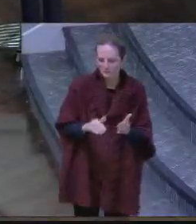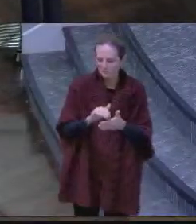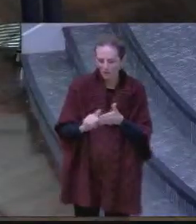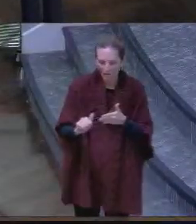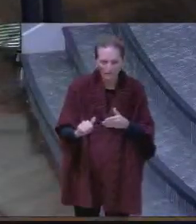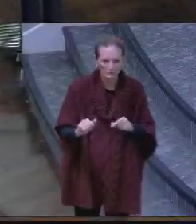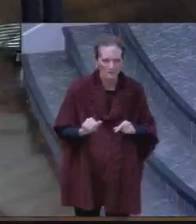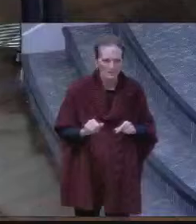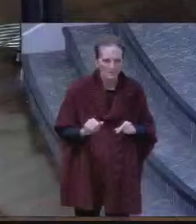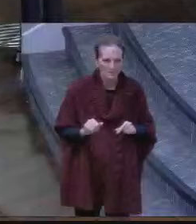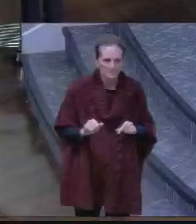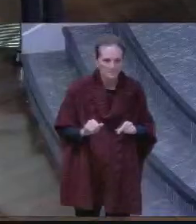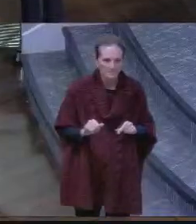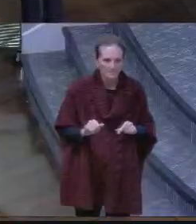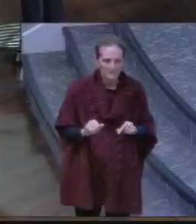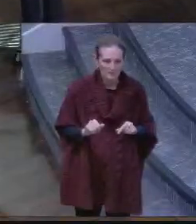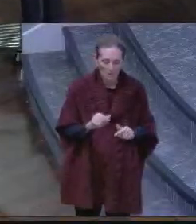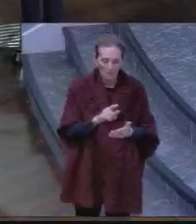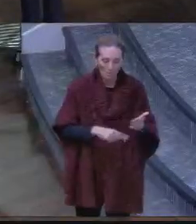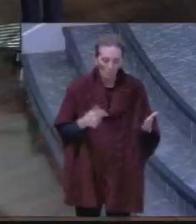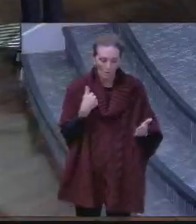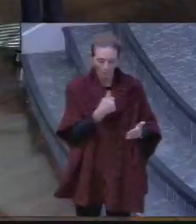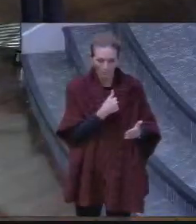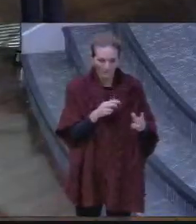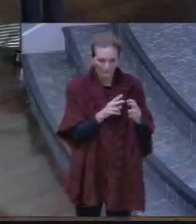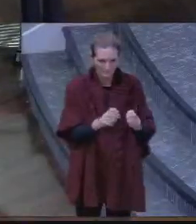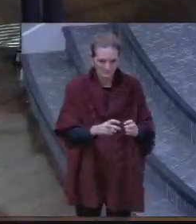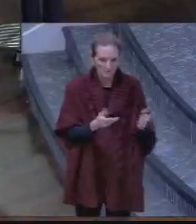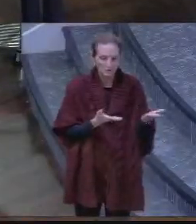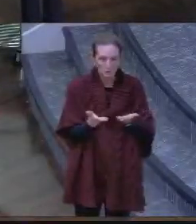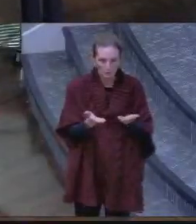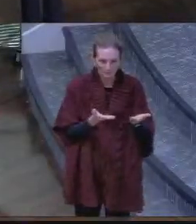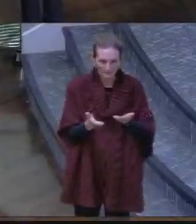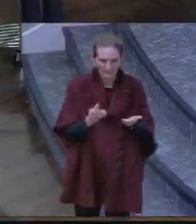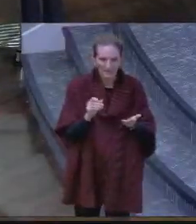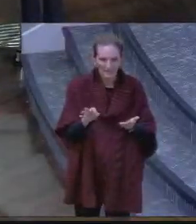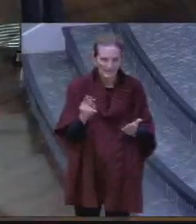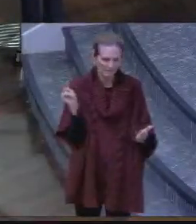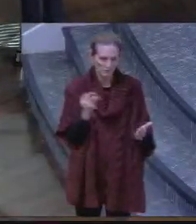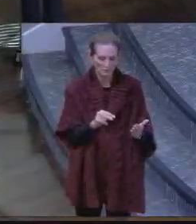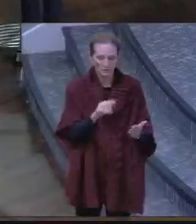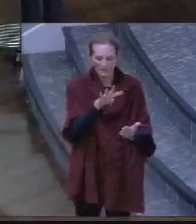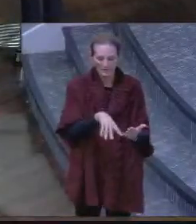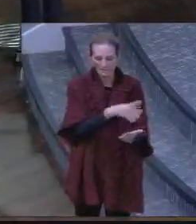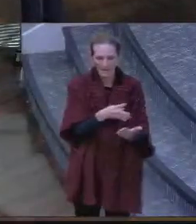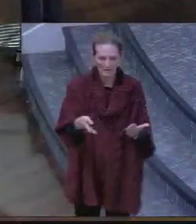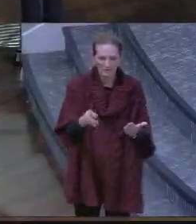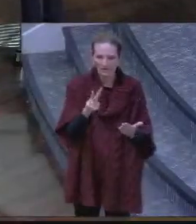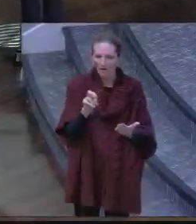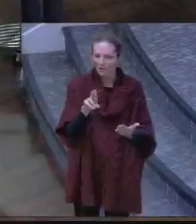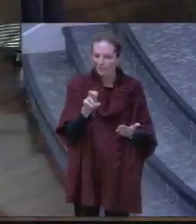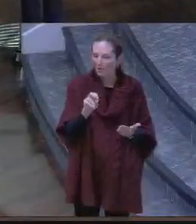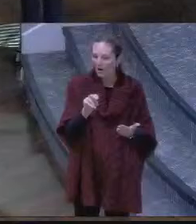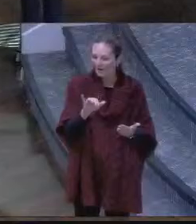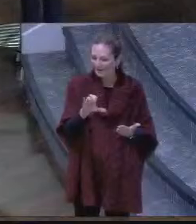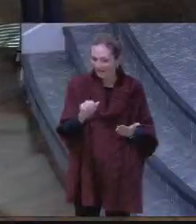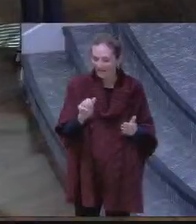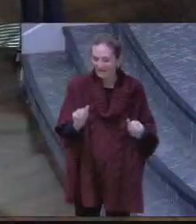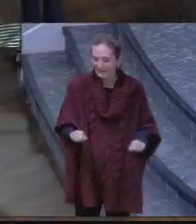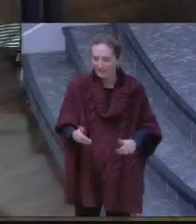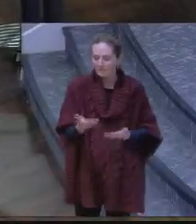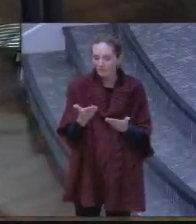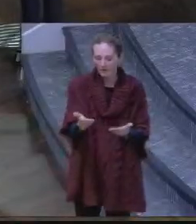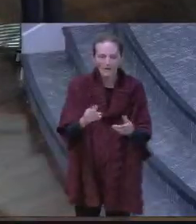many gallons. Mainly what we look at is service. If you look at the matrix, and Veronica can provide that, it's actually